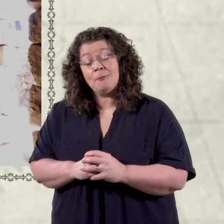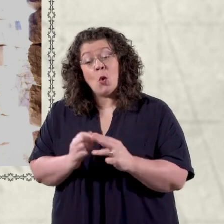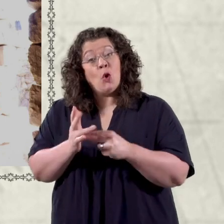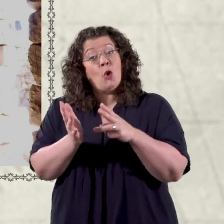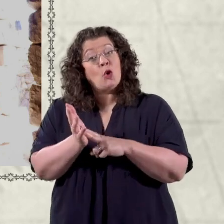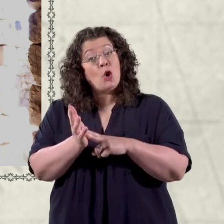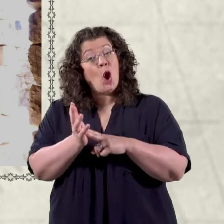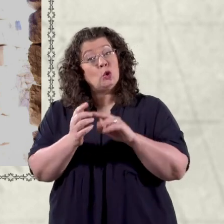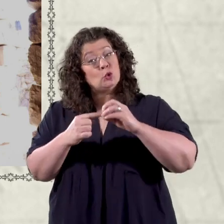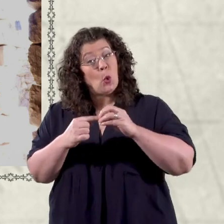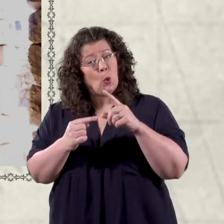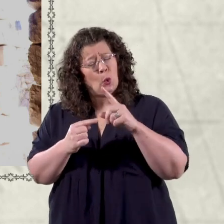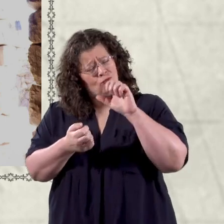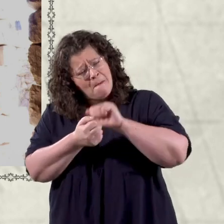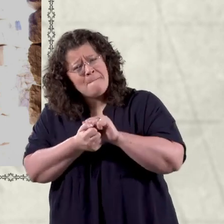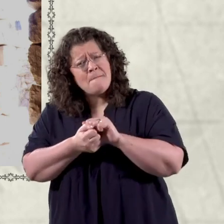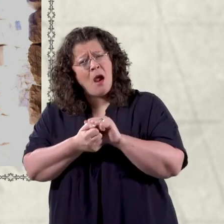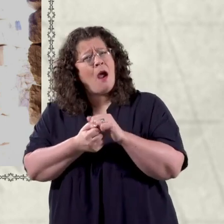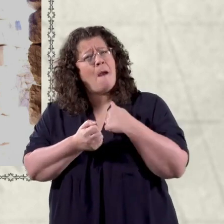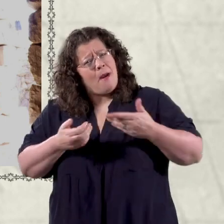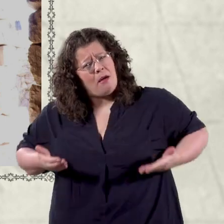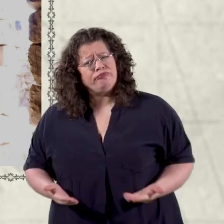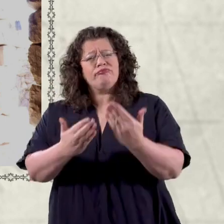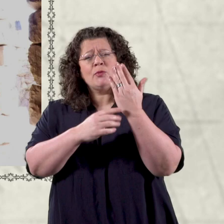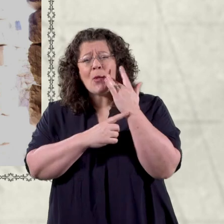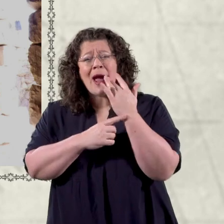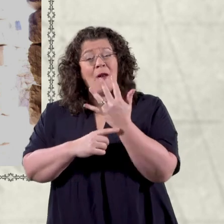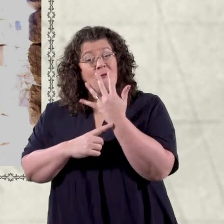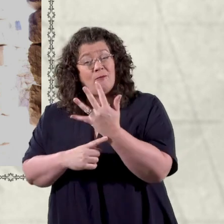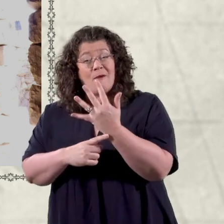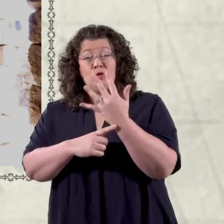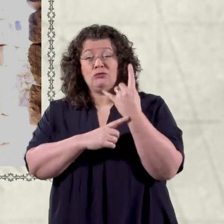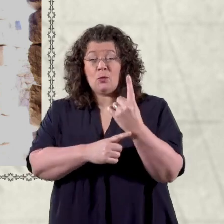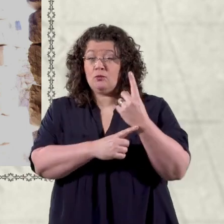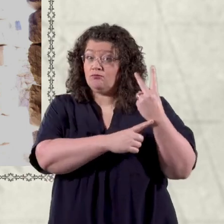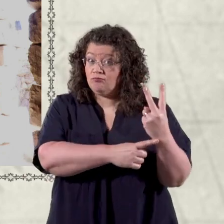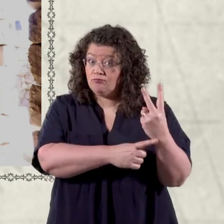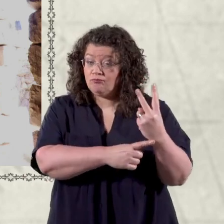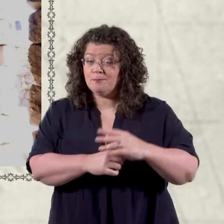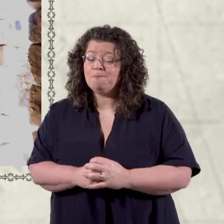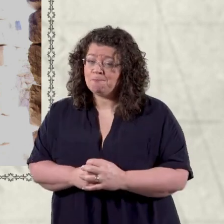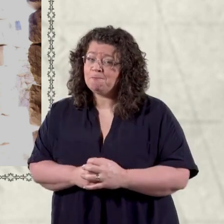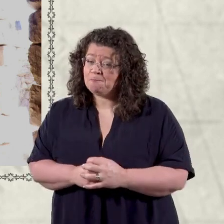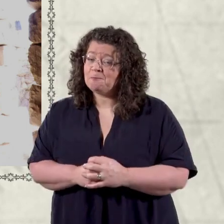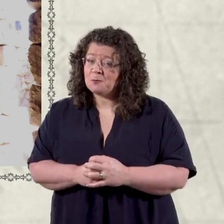Non's stone, to remember my birth in the year 512.